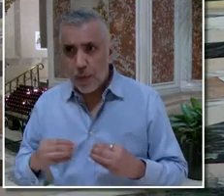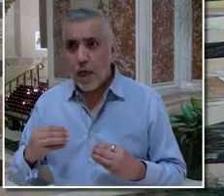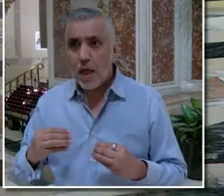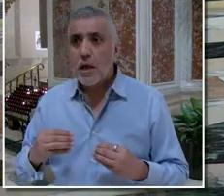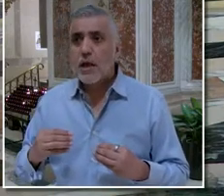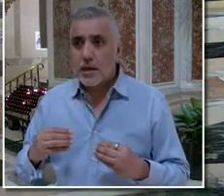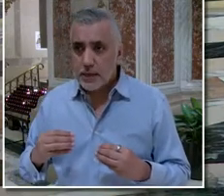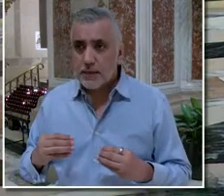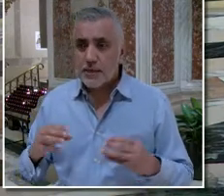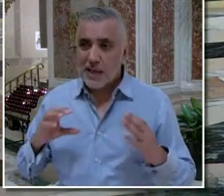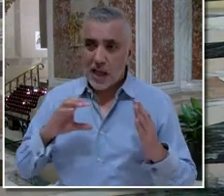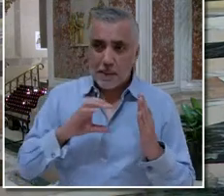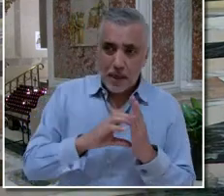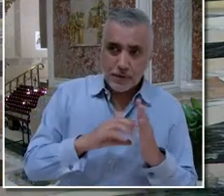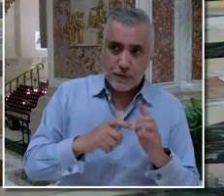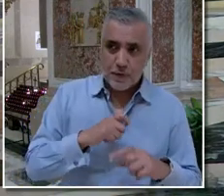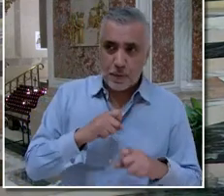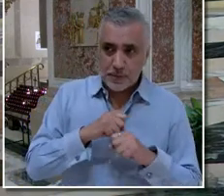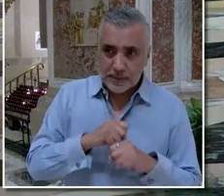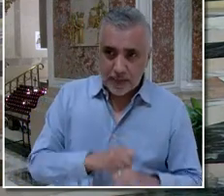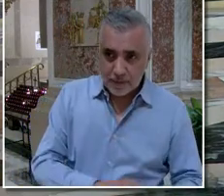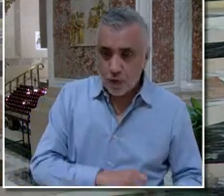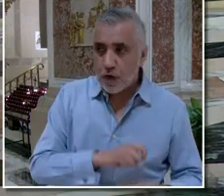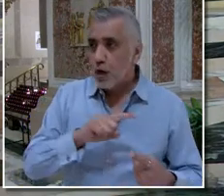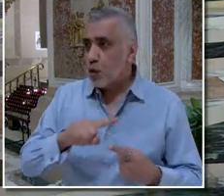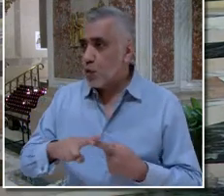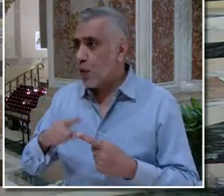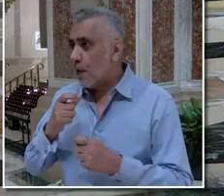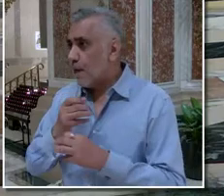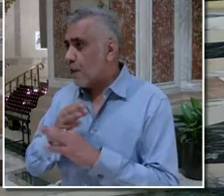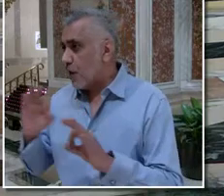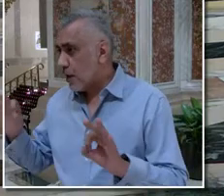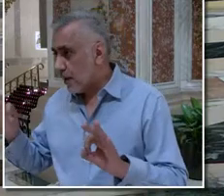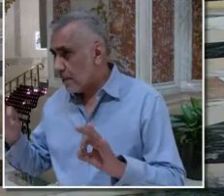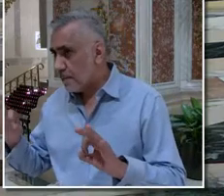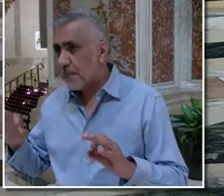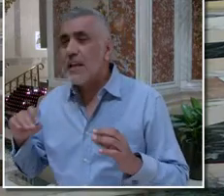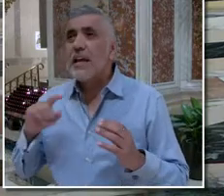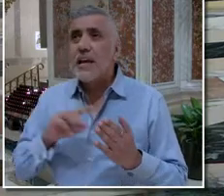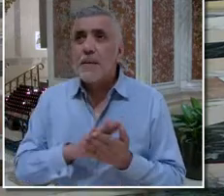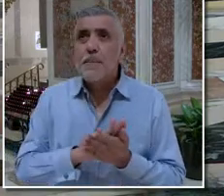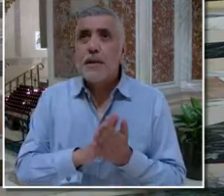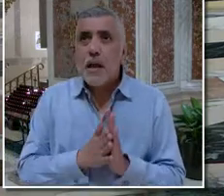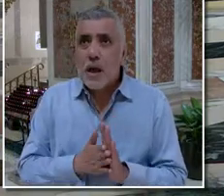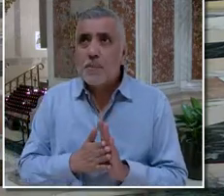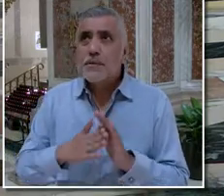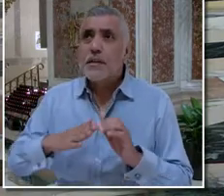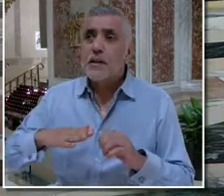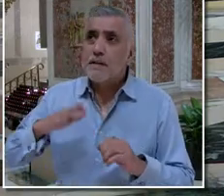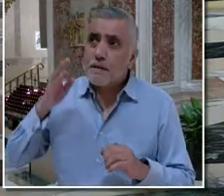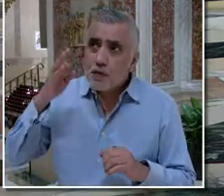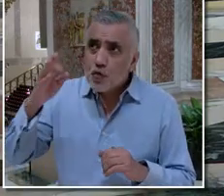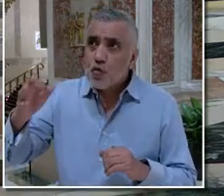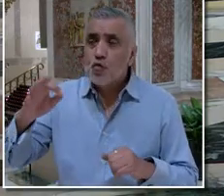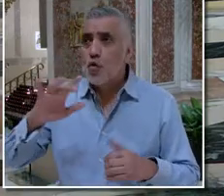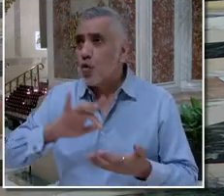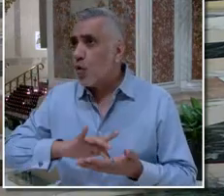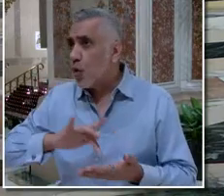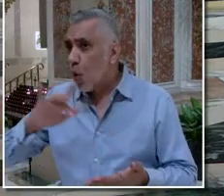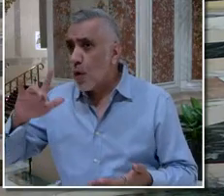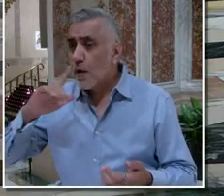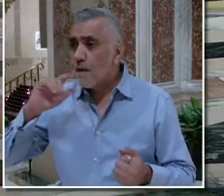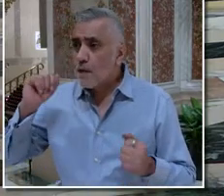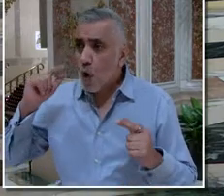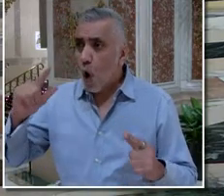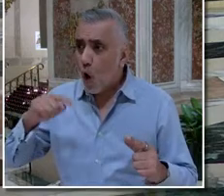a passage from slavery into freedom. It becomes the sign of future glory for